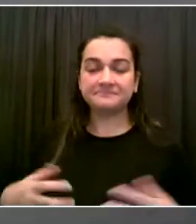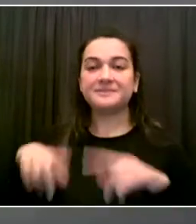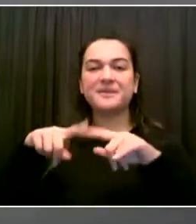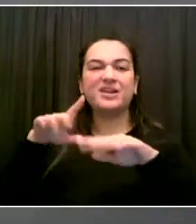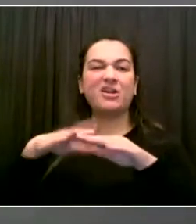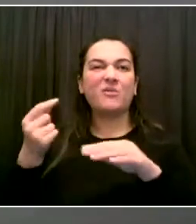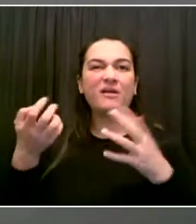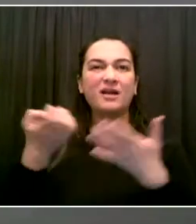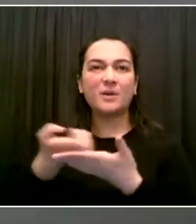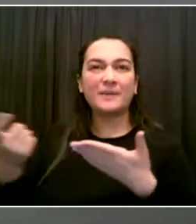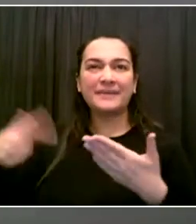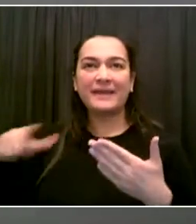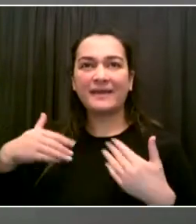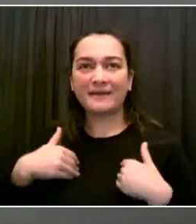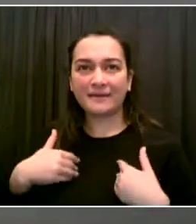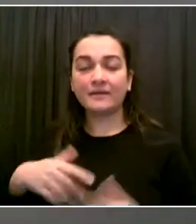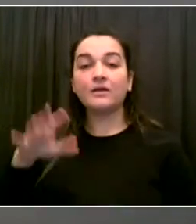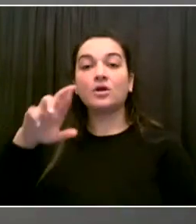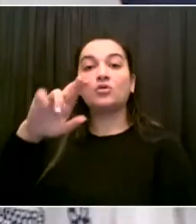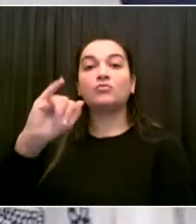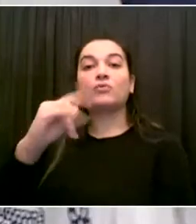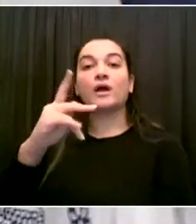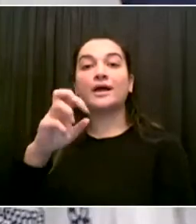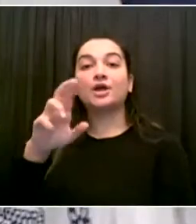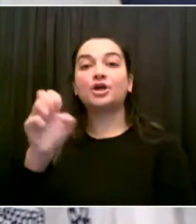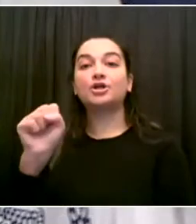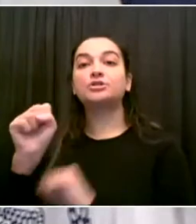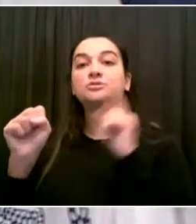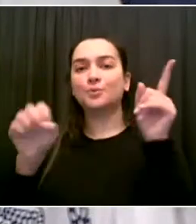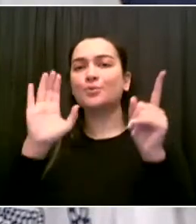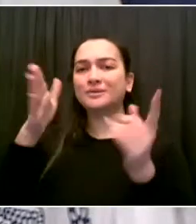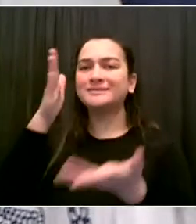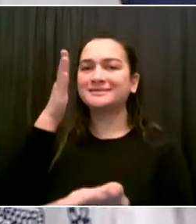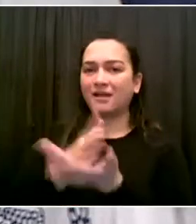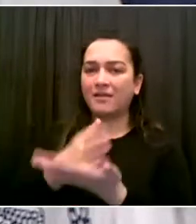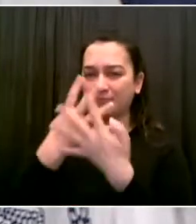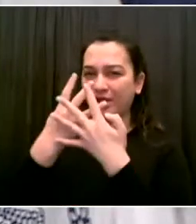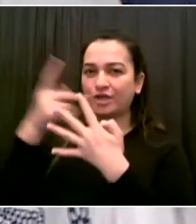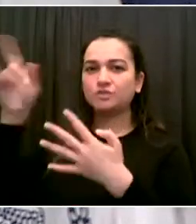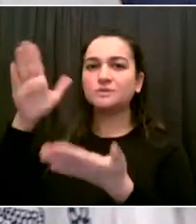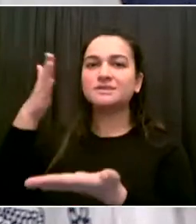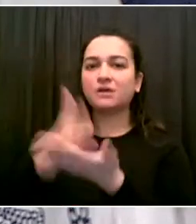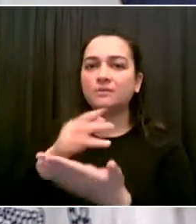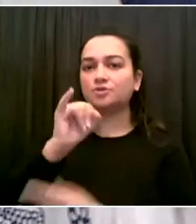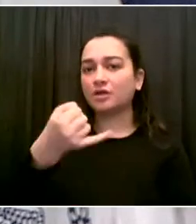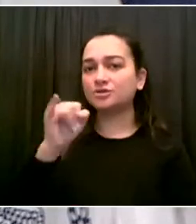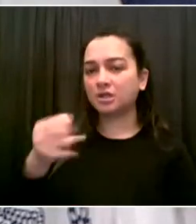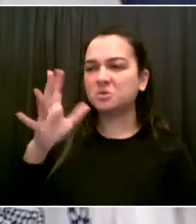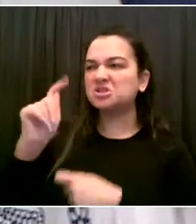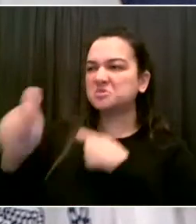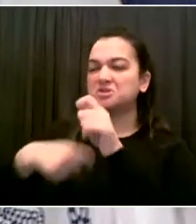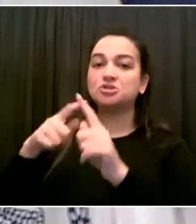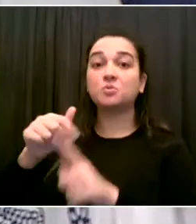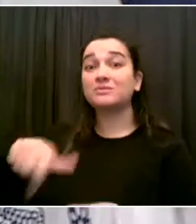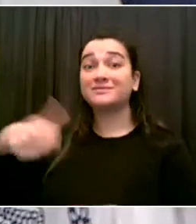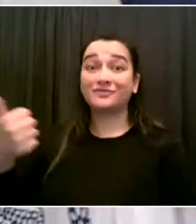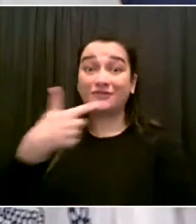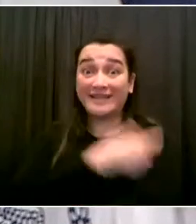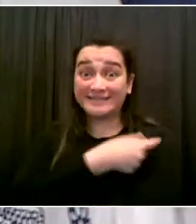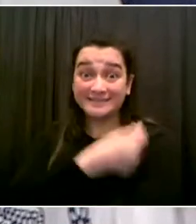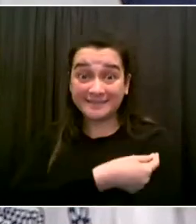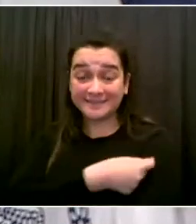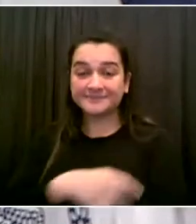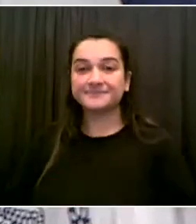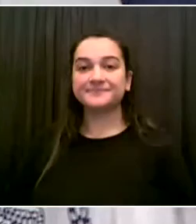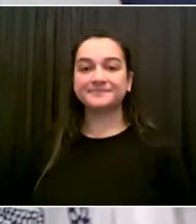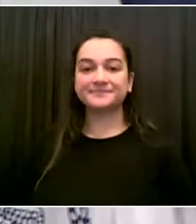of the other vaccines. Thank you, sir. Thank you. And I don't know, I may have missed it from either one of you. Dave, you may have the composite